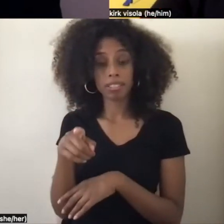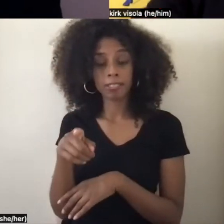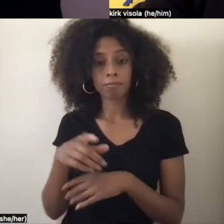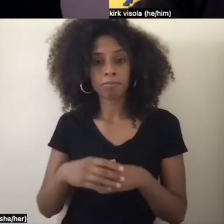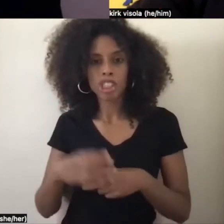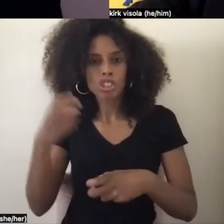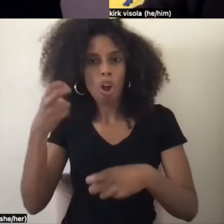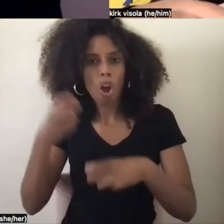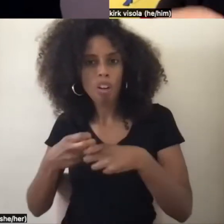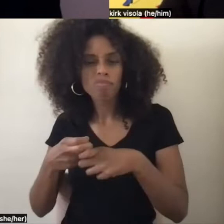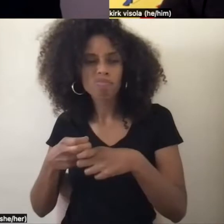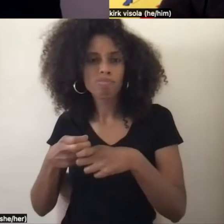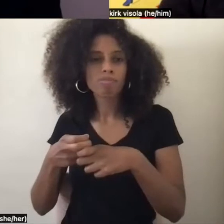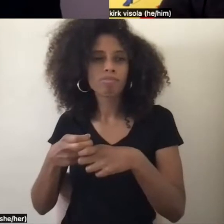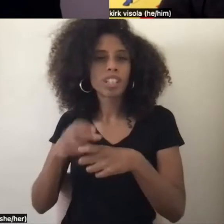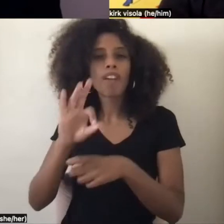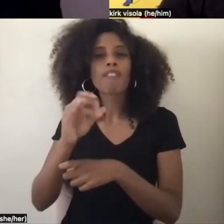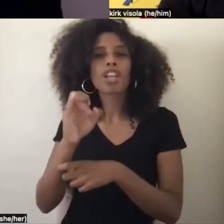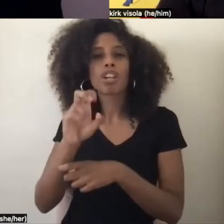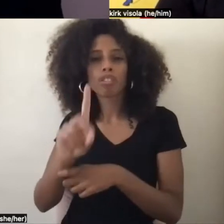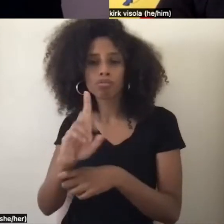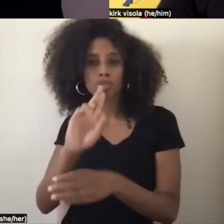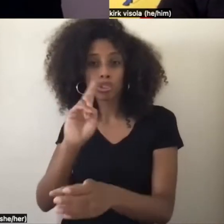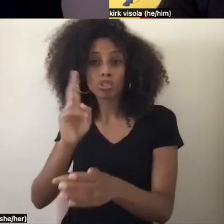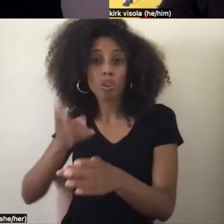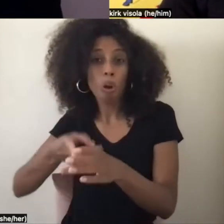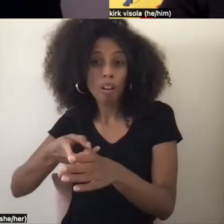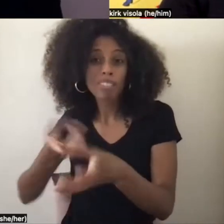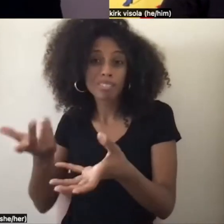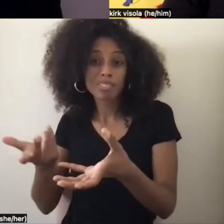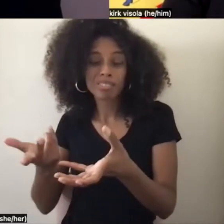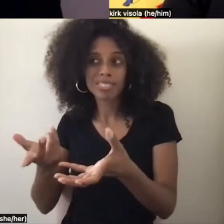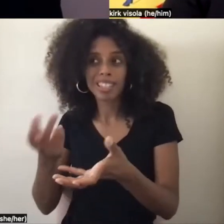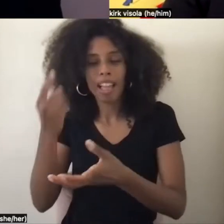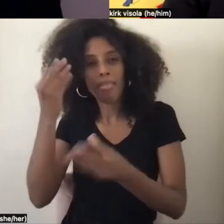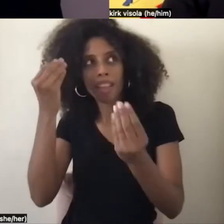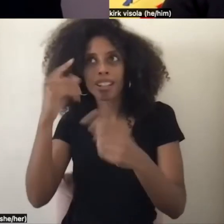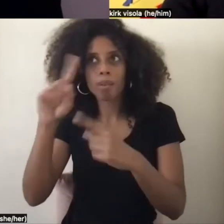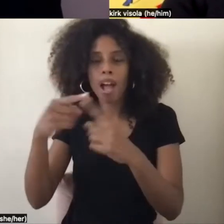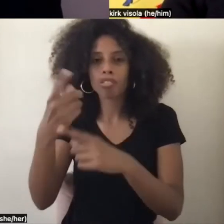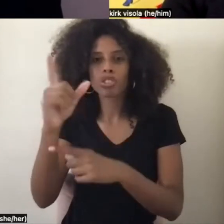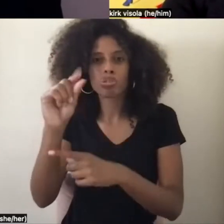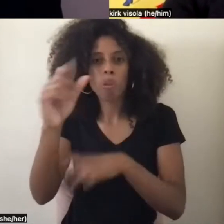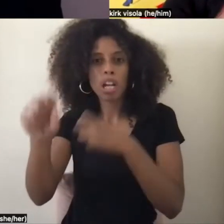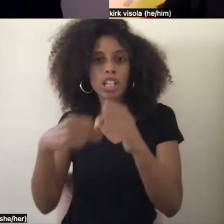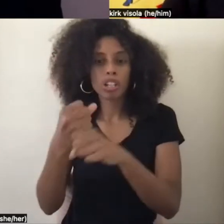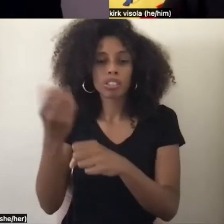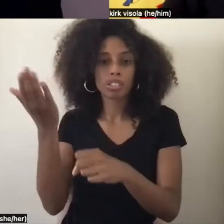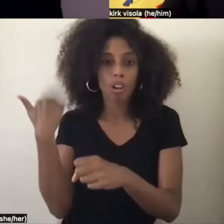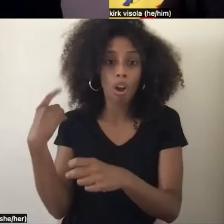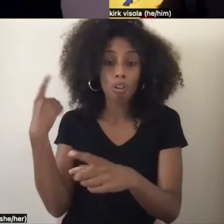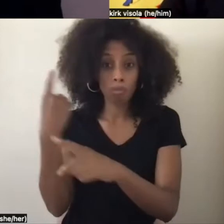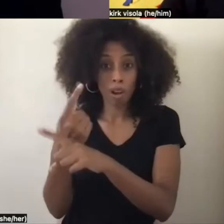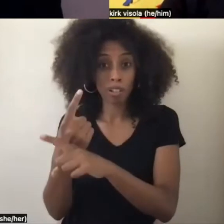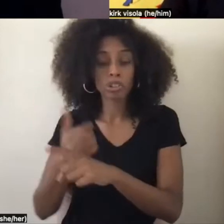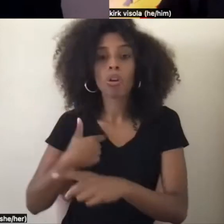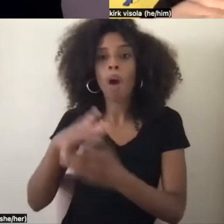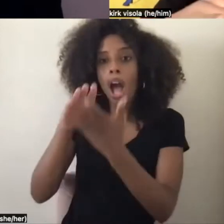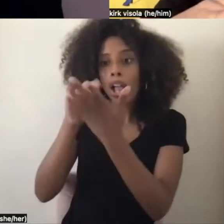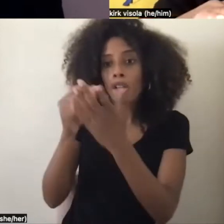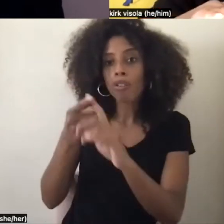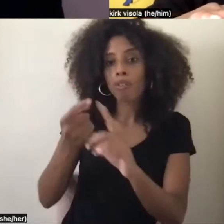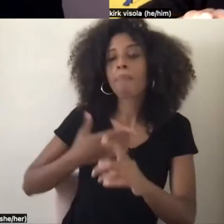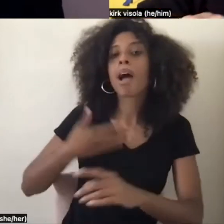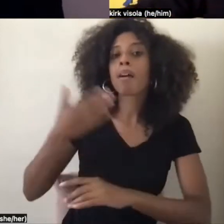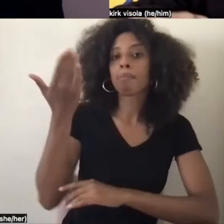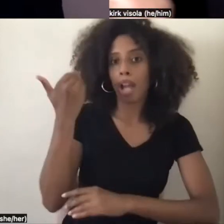to get into, much less back then, 20 something years ago, right? So I learned about it through my ex and I just kind of gravitated